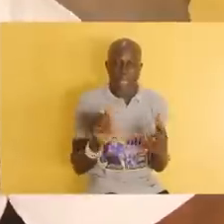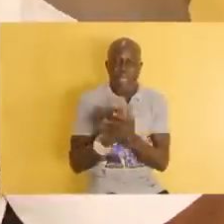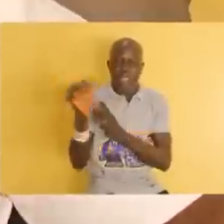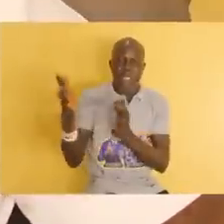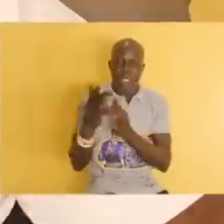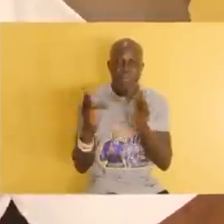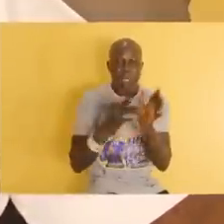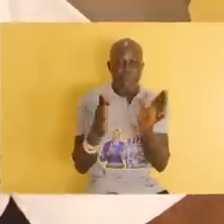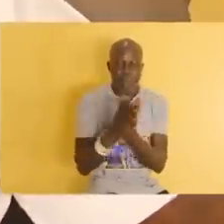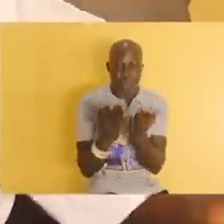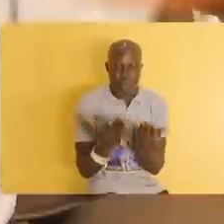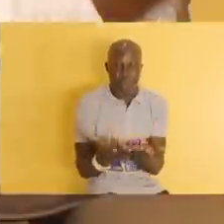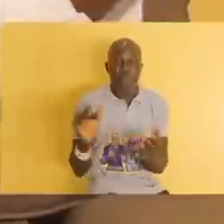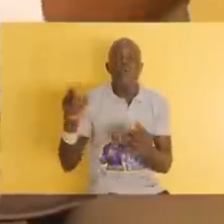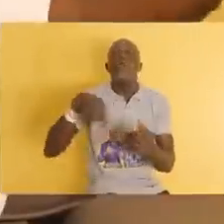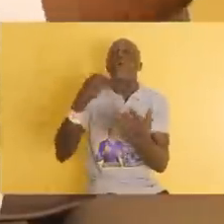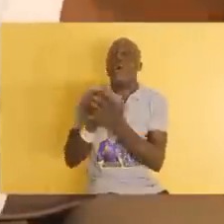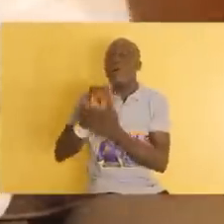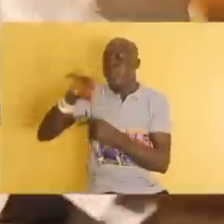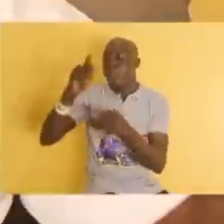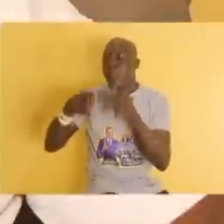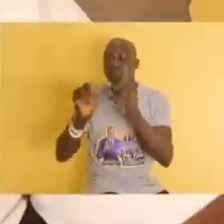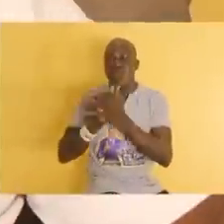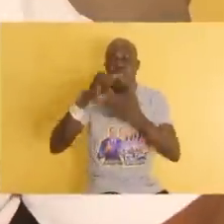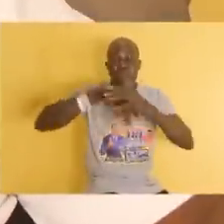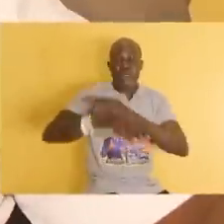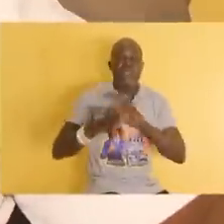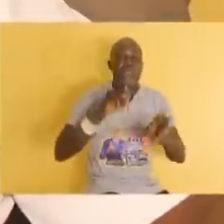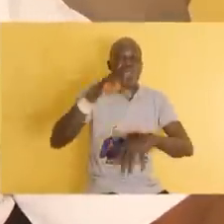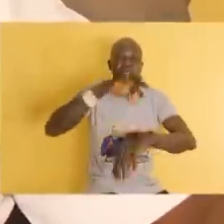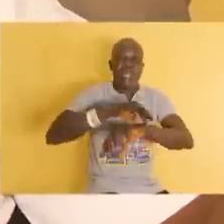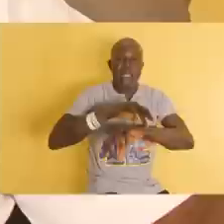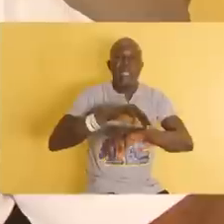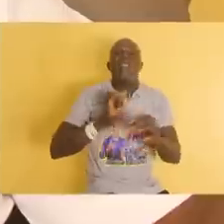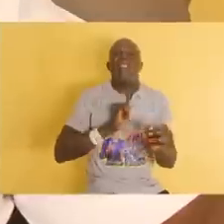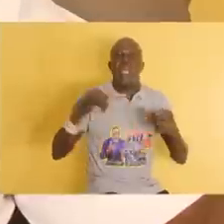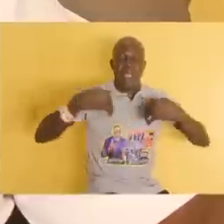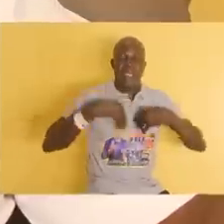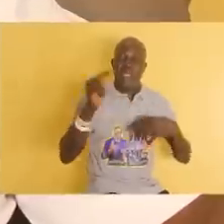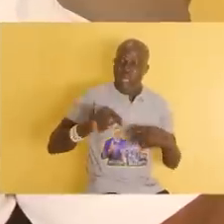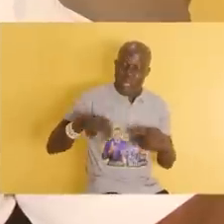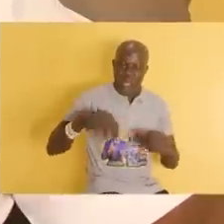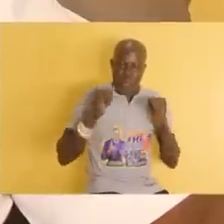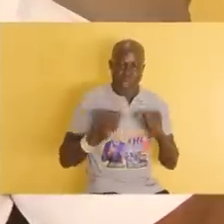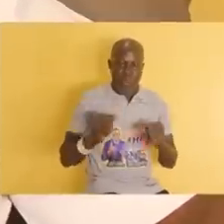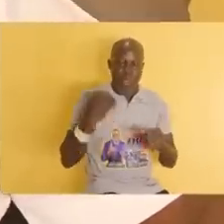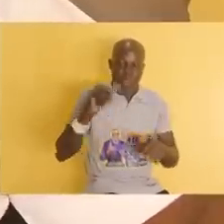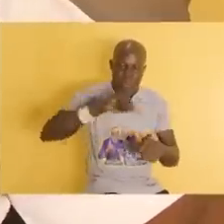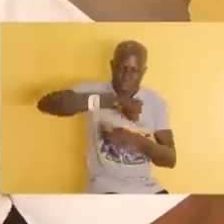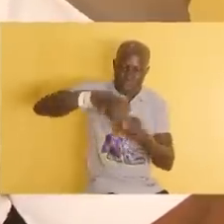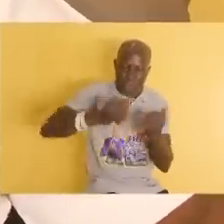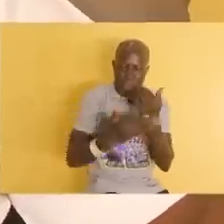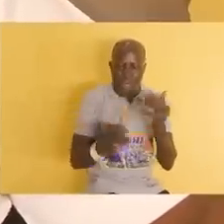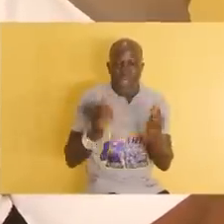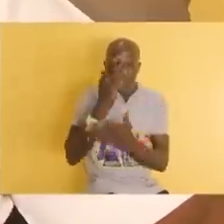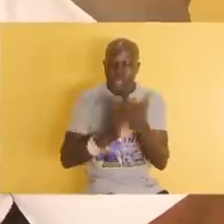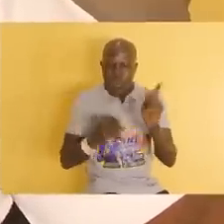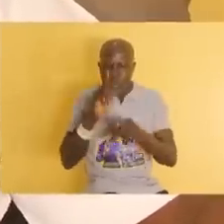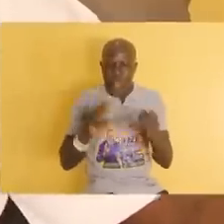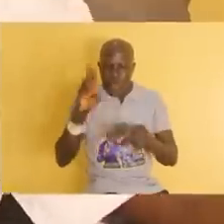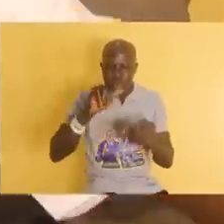Then no Bible. In the Bible. Where that is Tim Benny. Every man can do. No one need a barrel. They need power of heart. I want to walk and look down. There